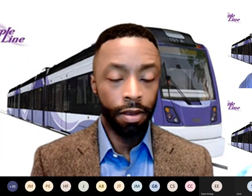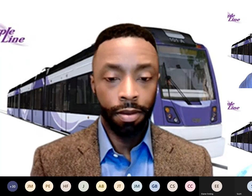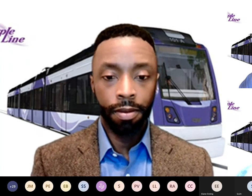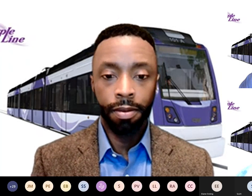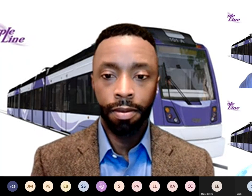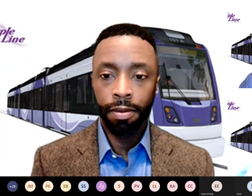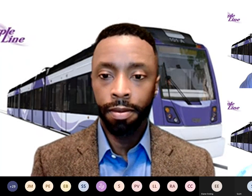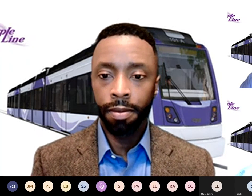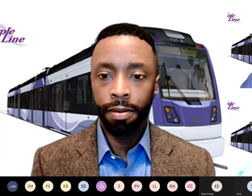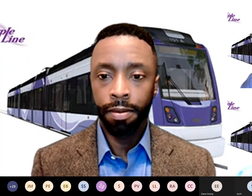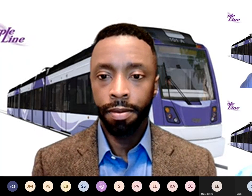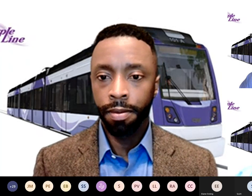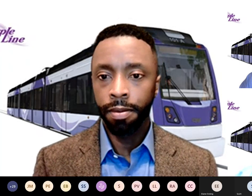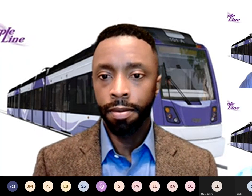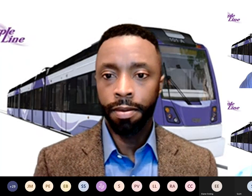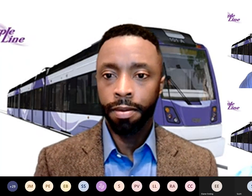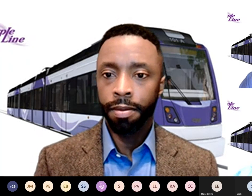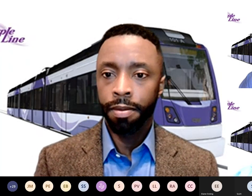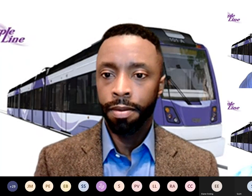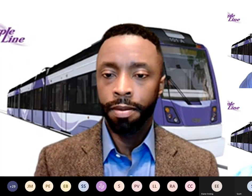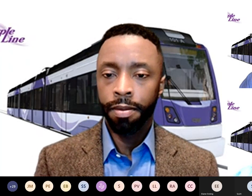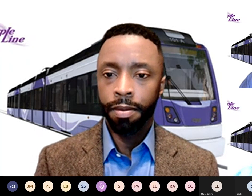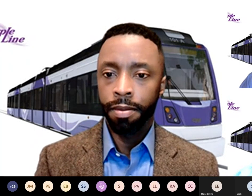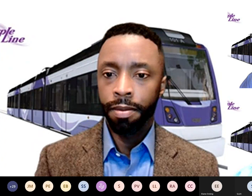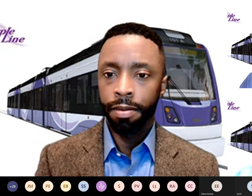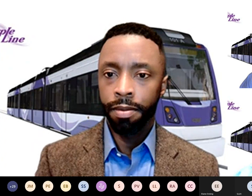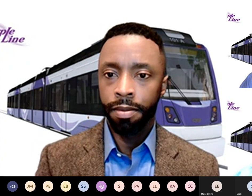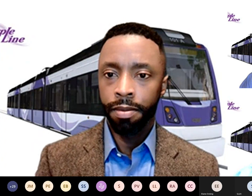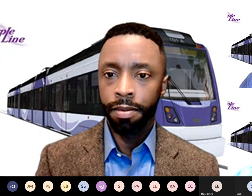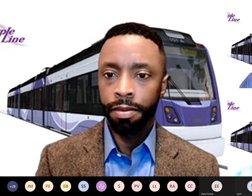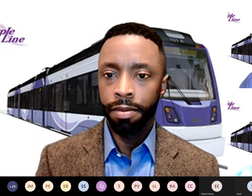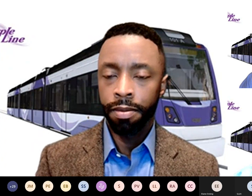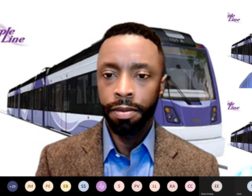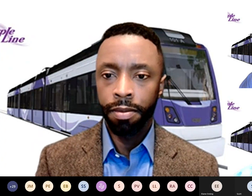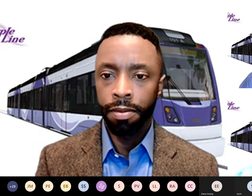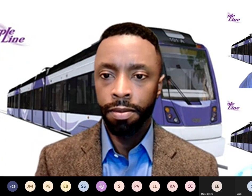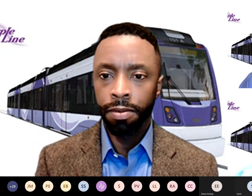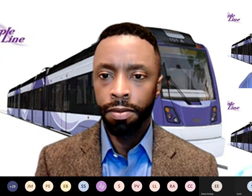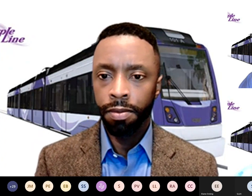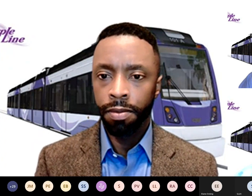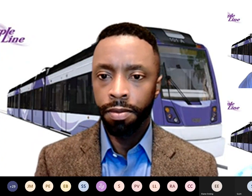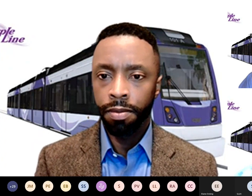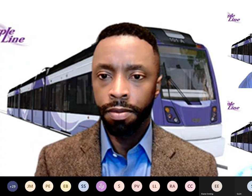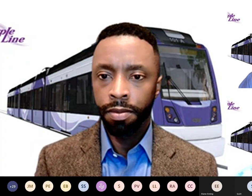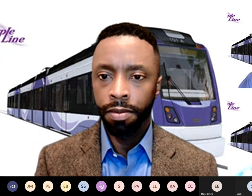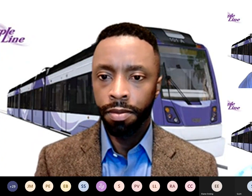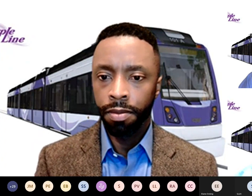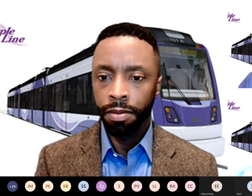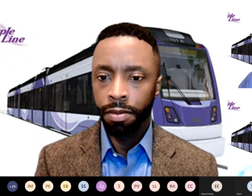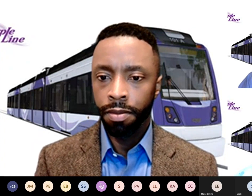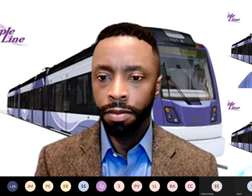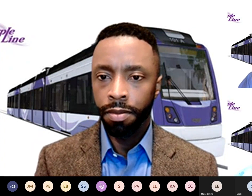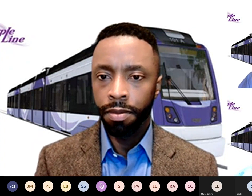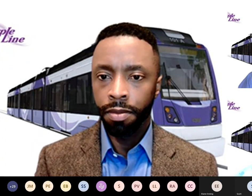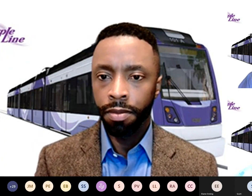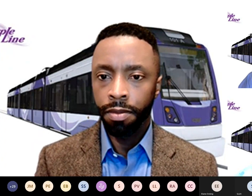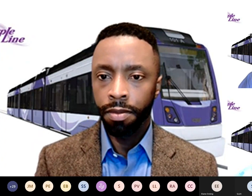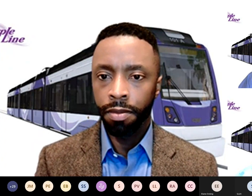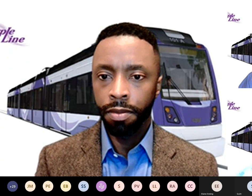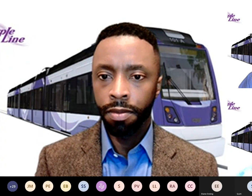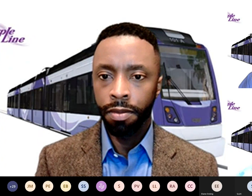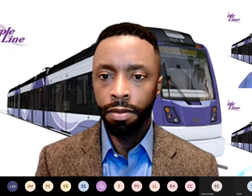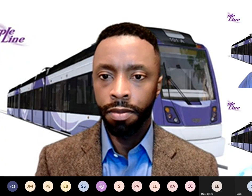Okay, this question came in earlier. I'm not sure if we touched on it. Will the crossing of Piney Branch to the station be protected,